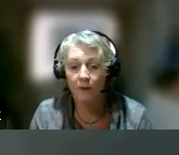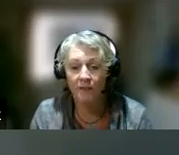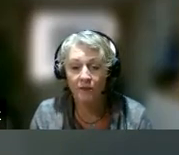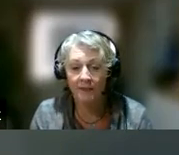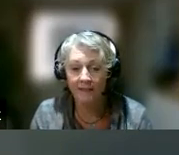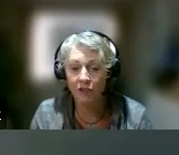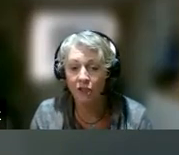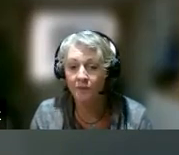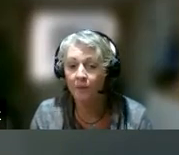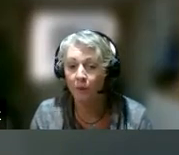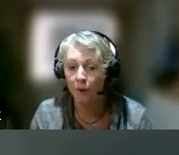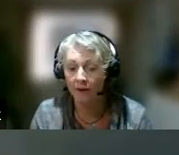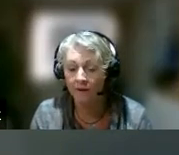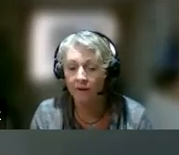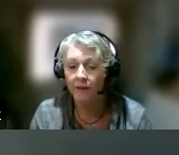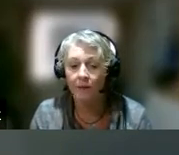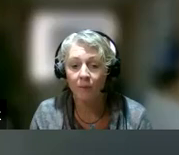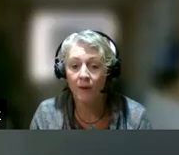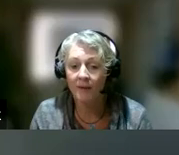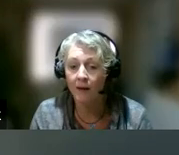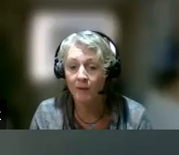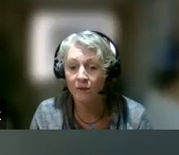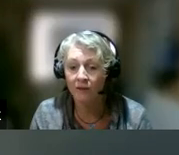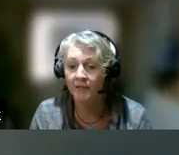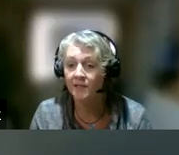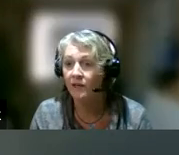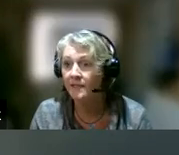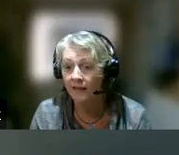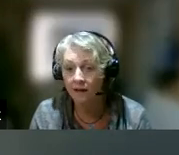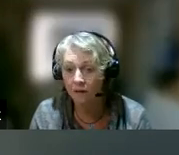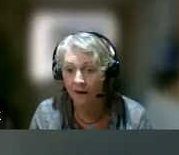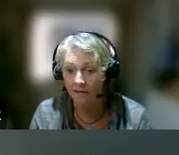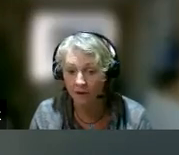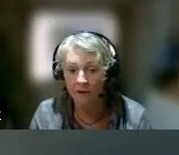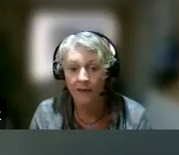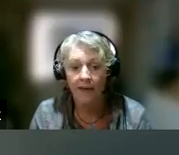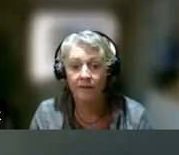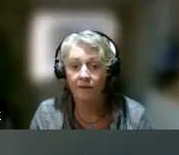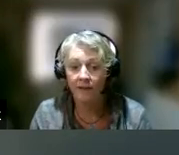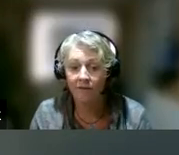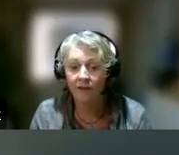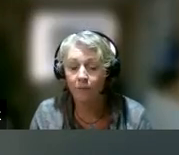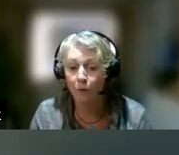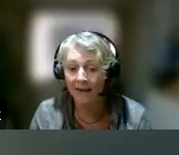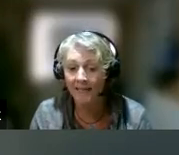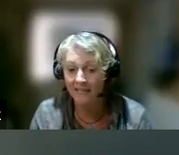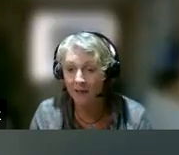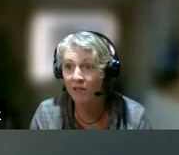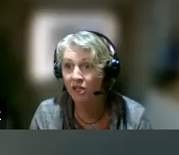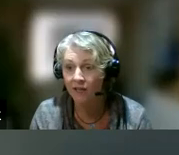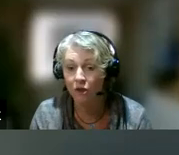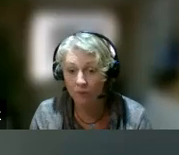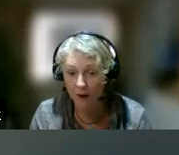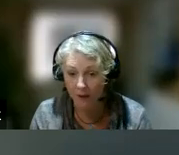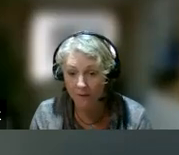A person's relationships are broken, employment opportunities are dead on arrival, and their level of brain